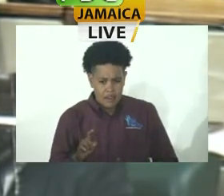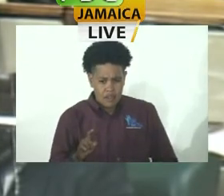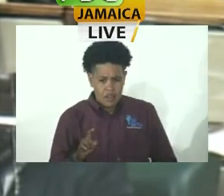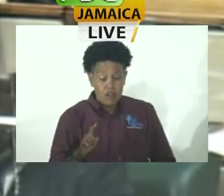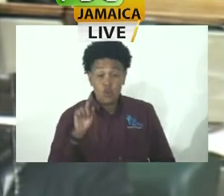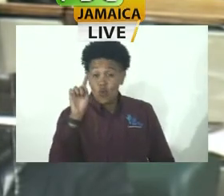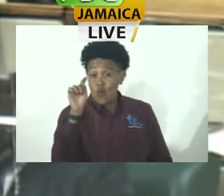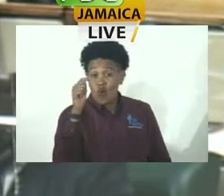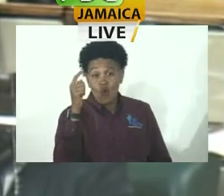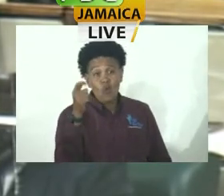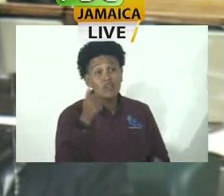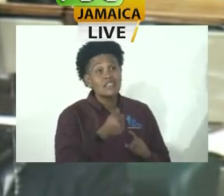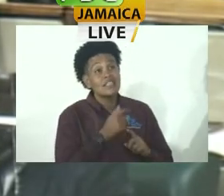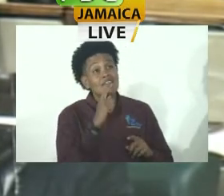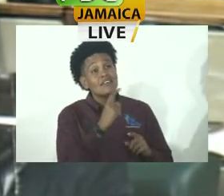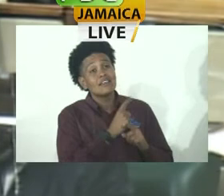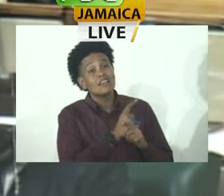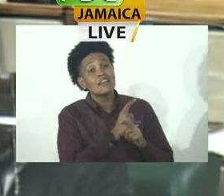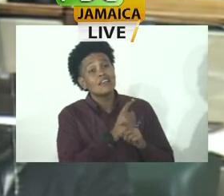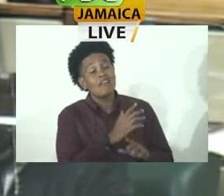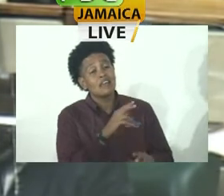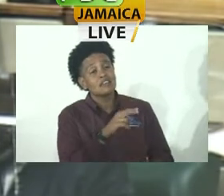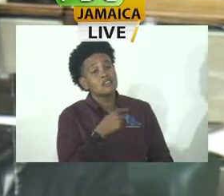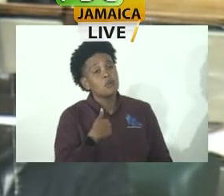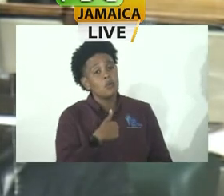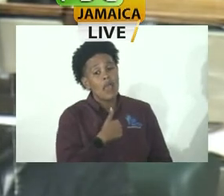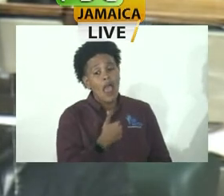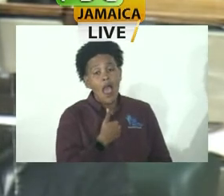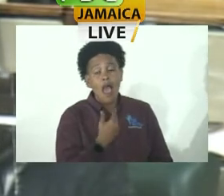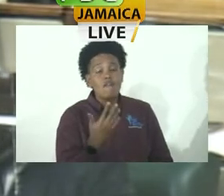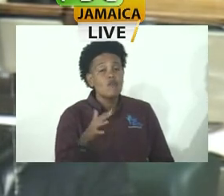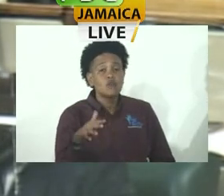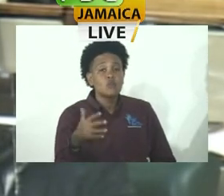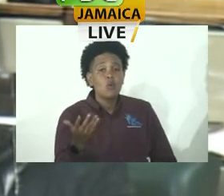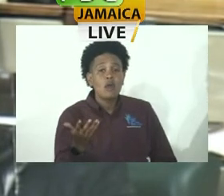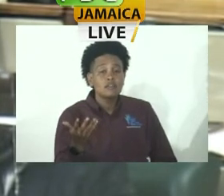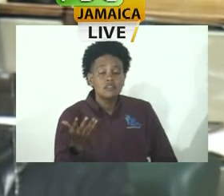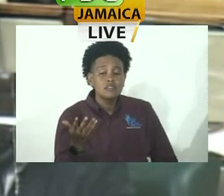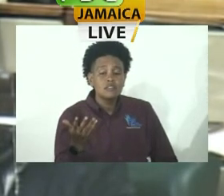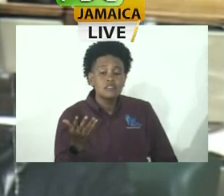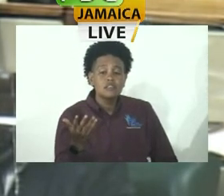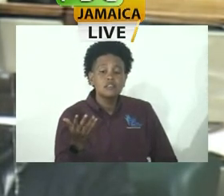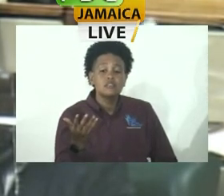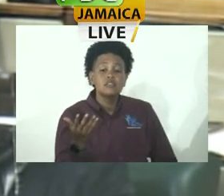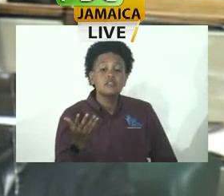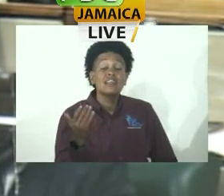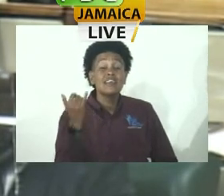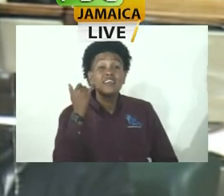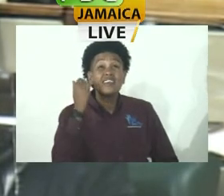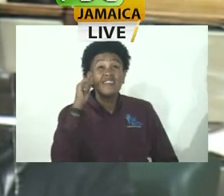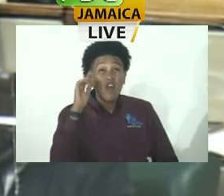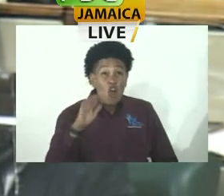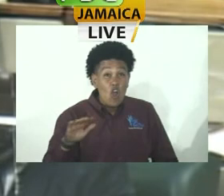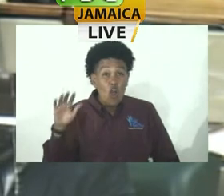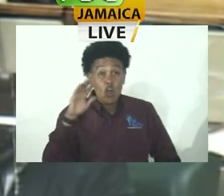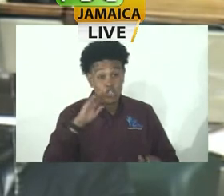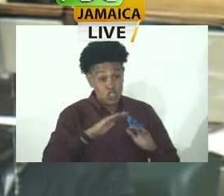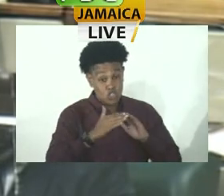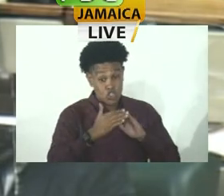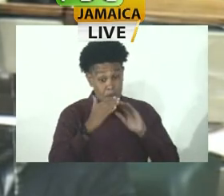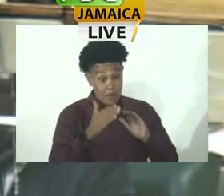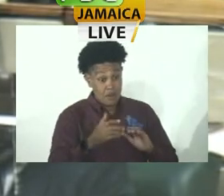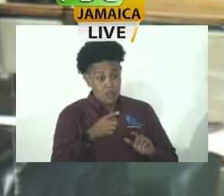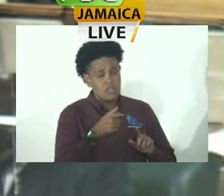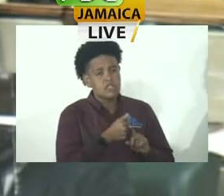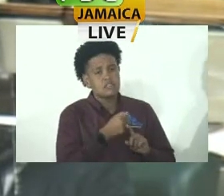the only defense that we have madam speaker is if every jamaican